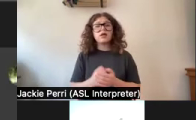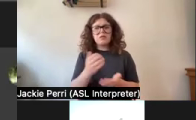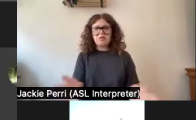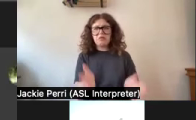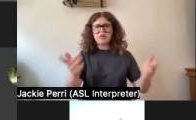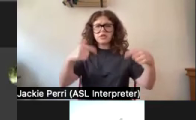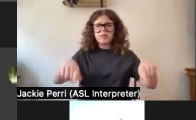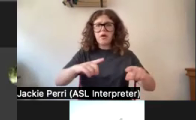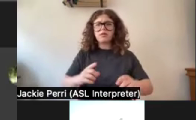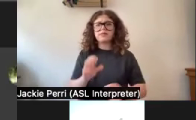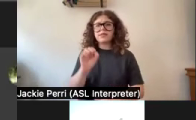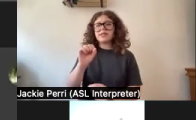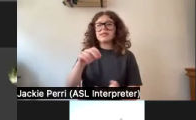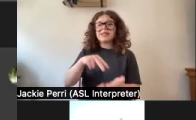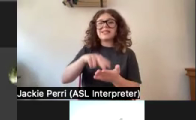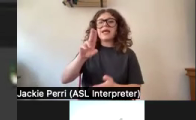stand up for their peers.